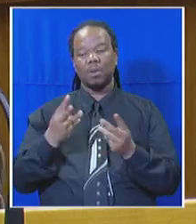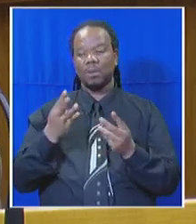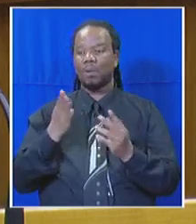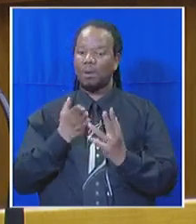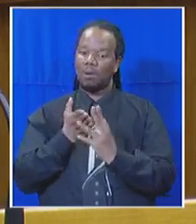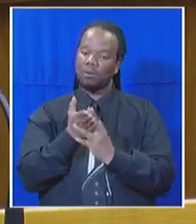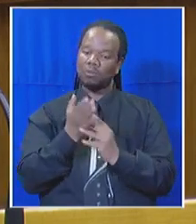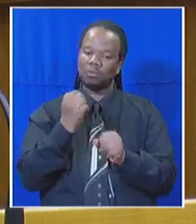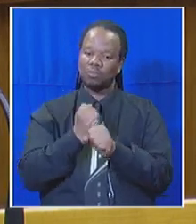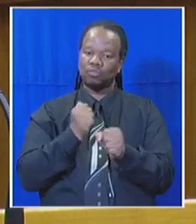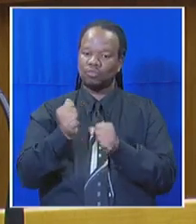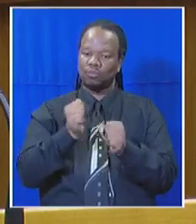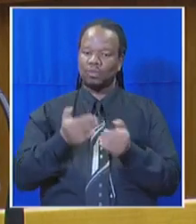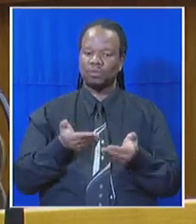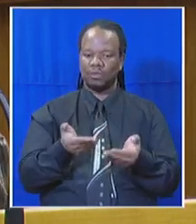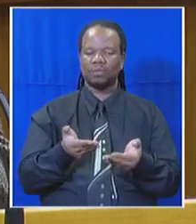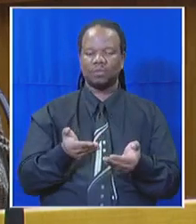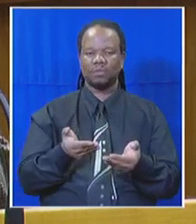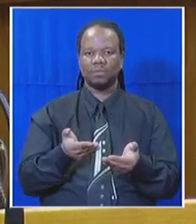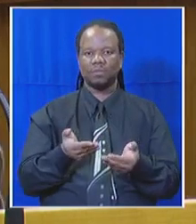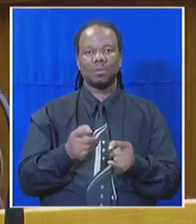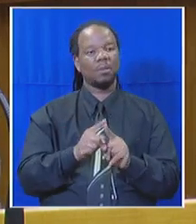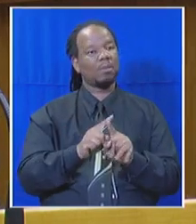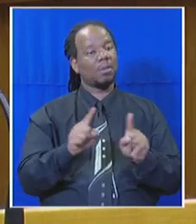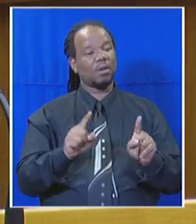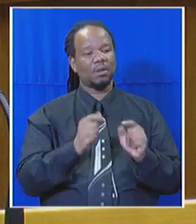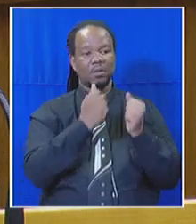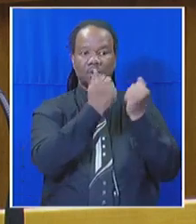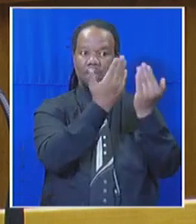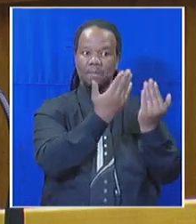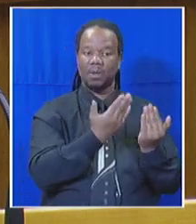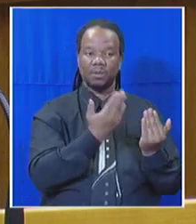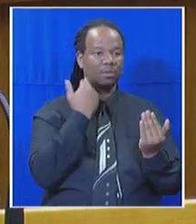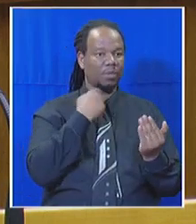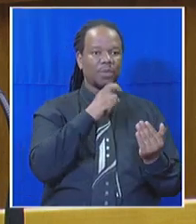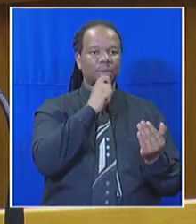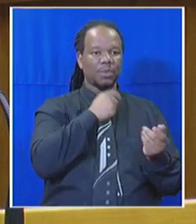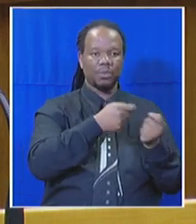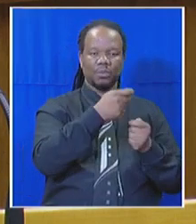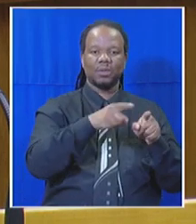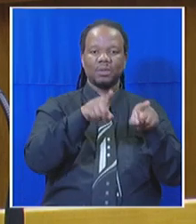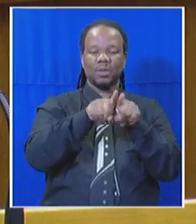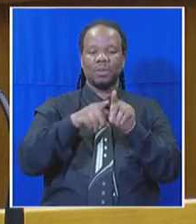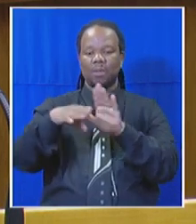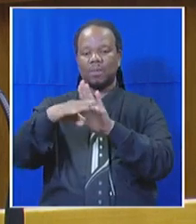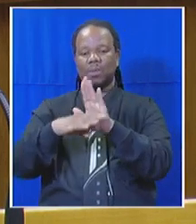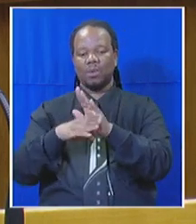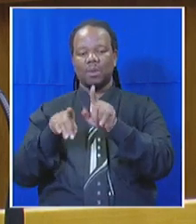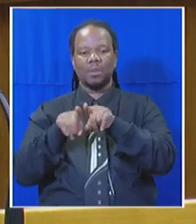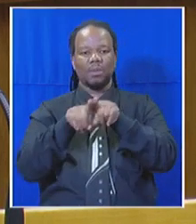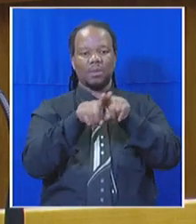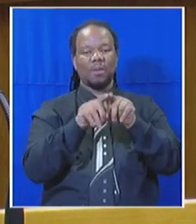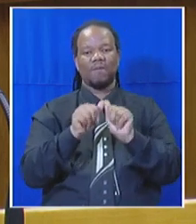this respect, we want to see full alignment of the budget expenditure with programs as articulated in the